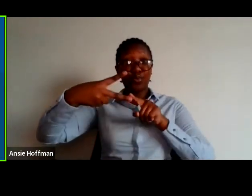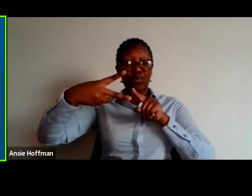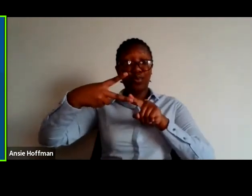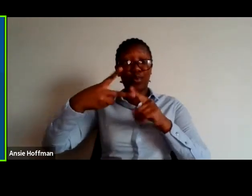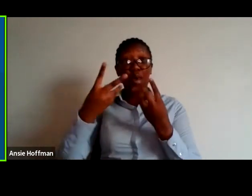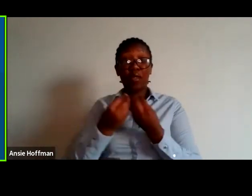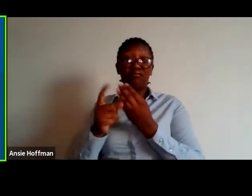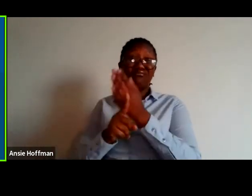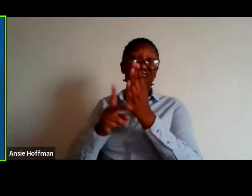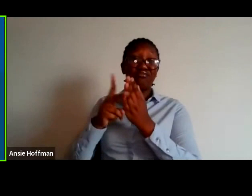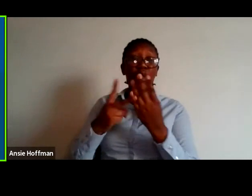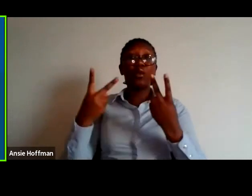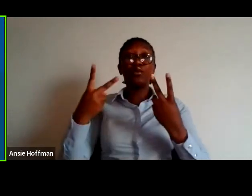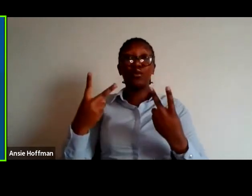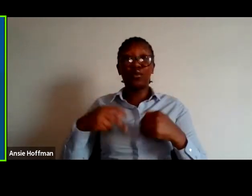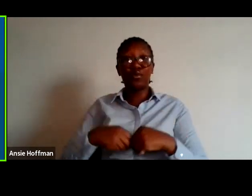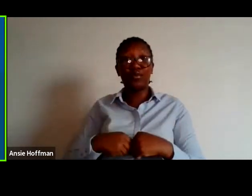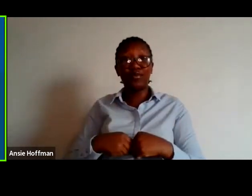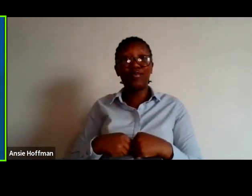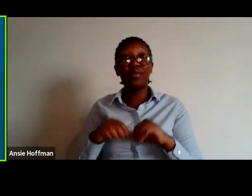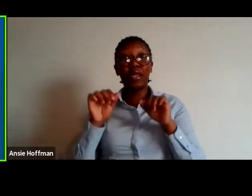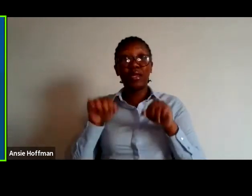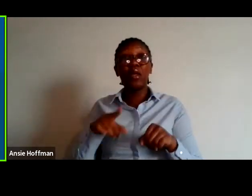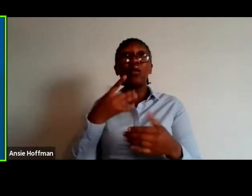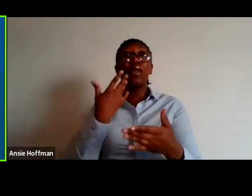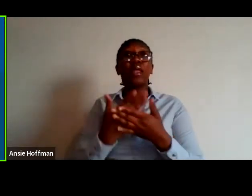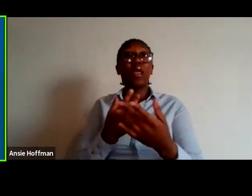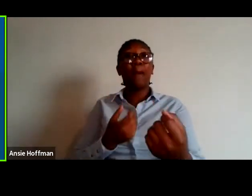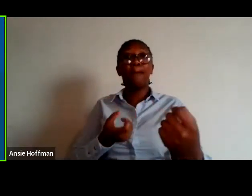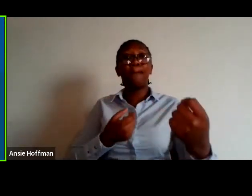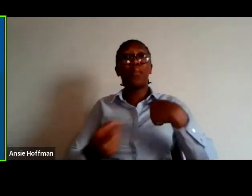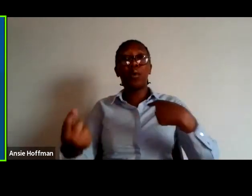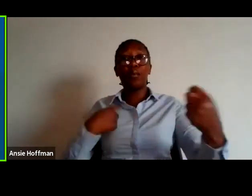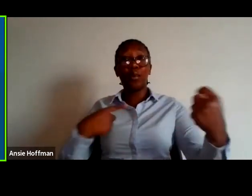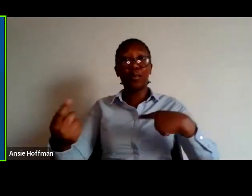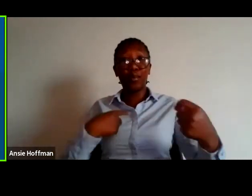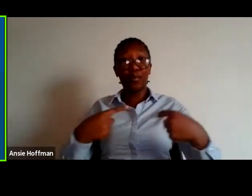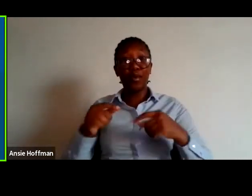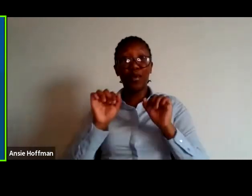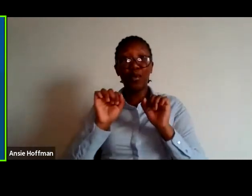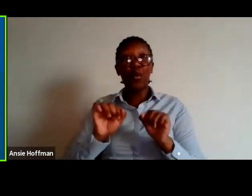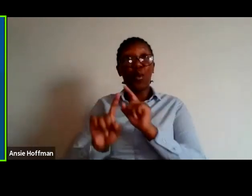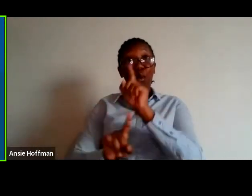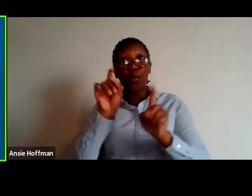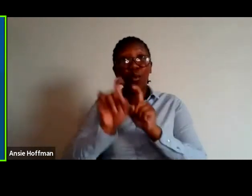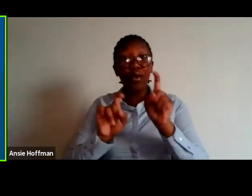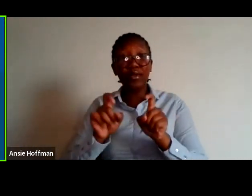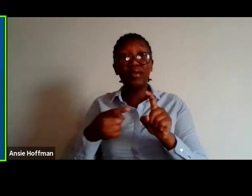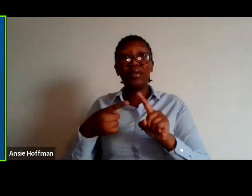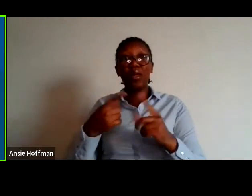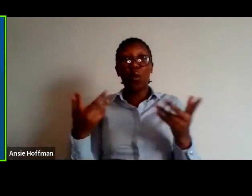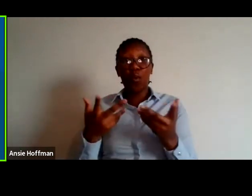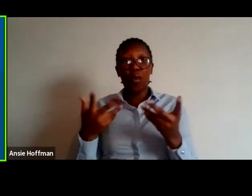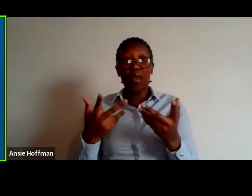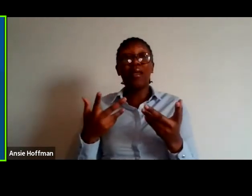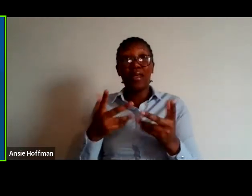ladies and gentlemen, where you can send us your questions. You can send us your questions through